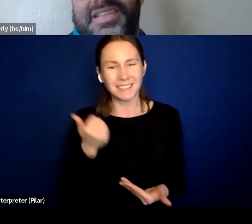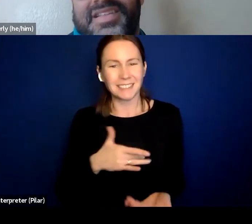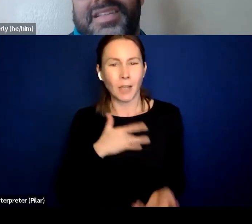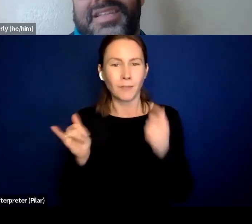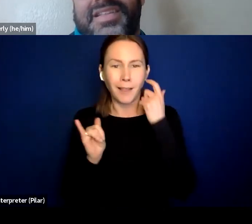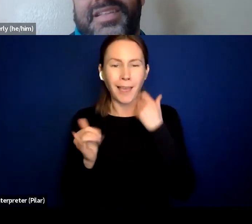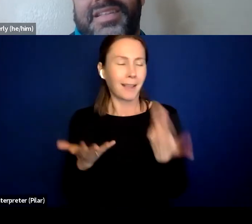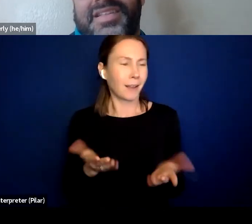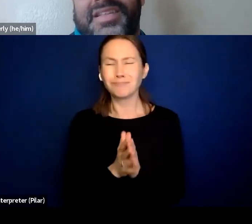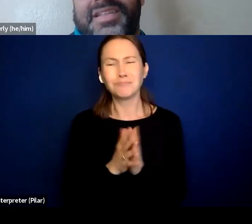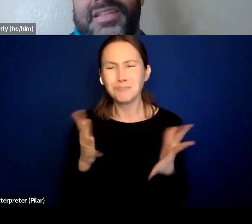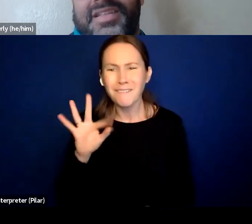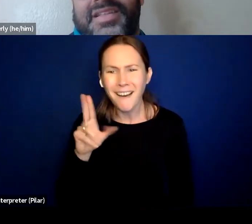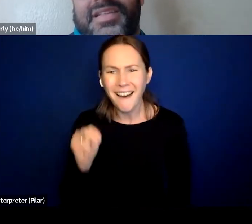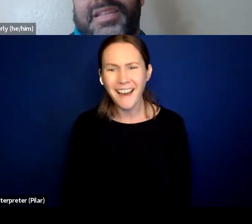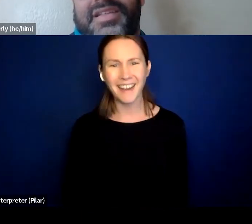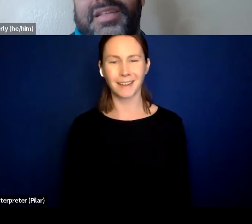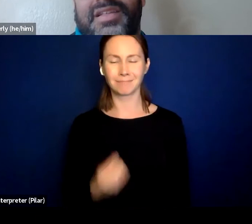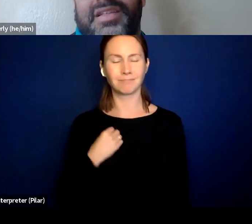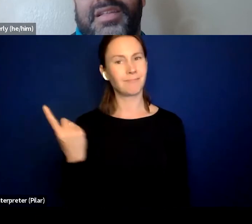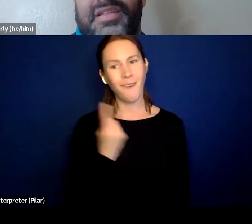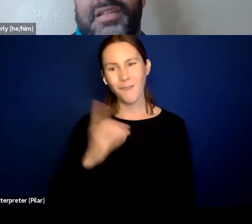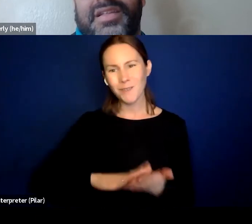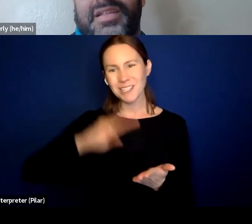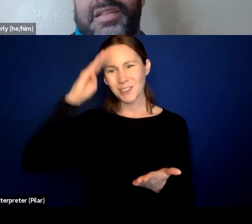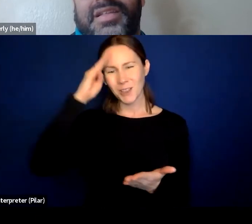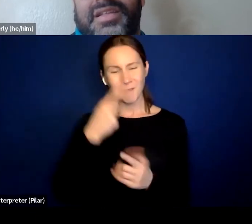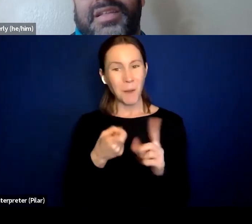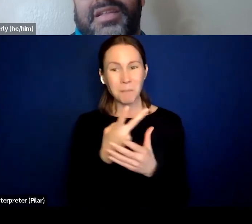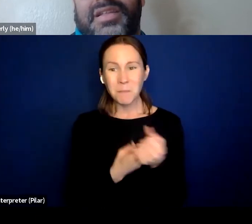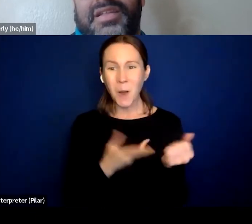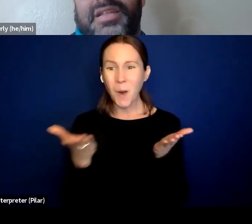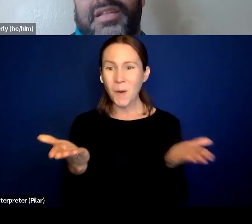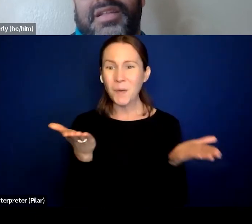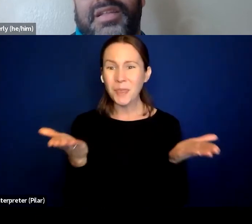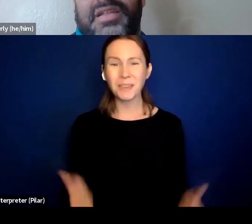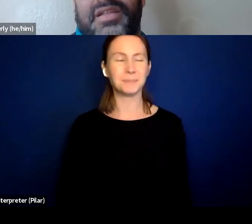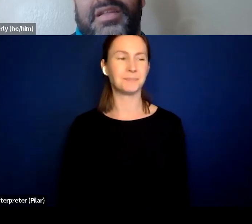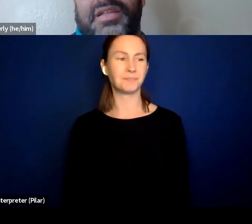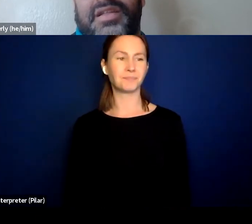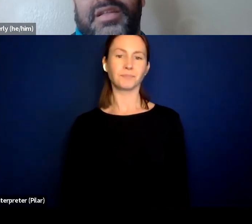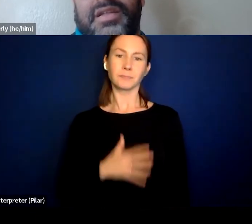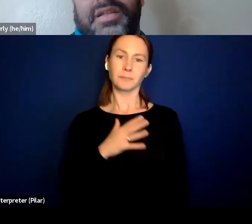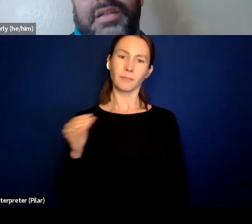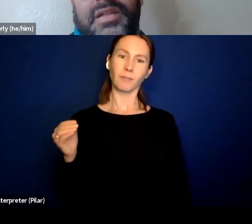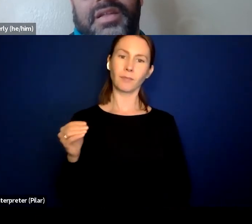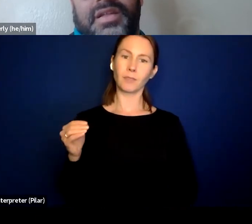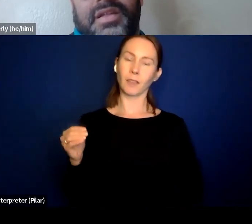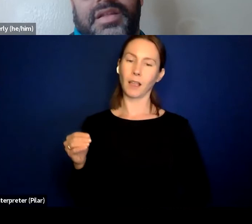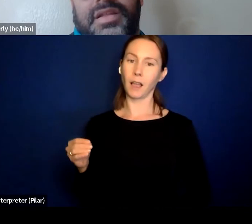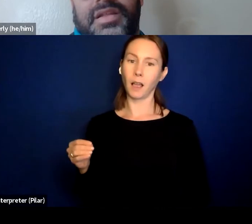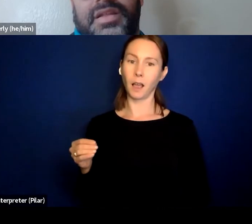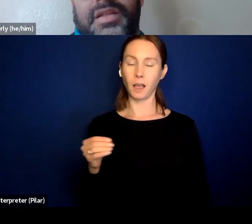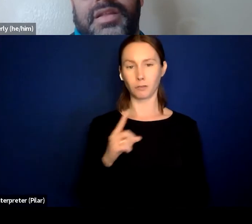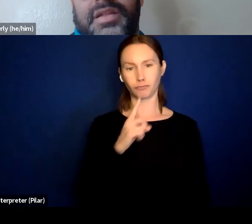much fun, and I'm always learning from both of you. And I would also, although I didn't ever